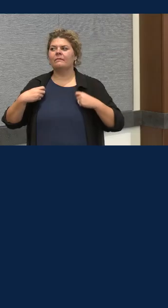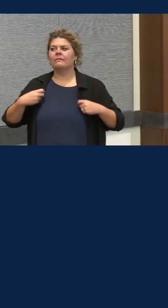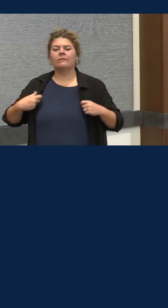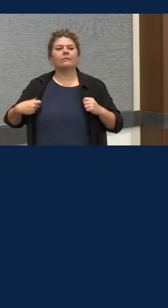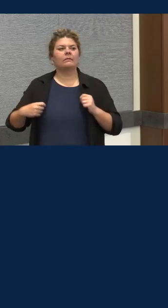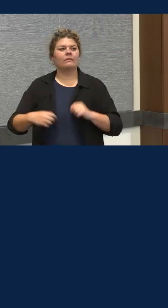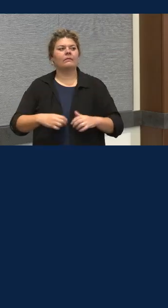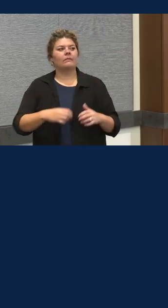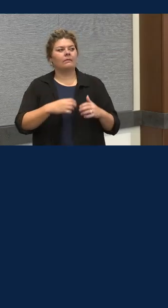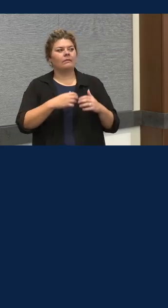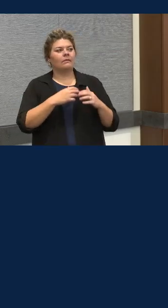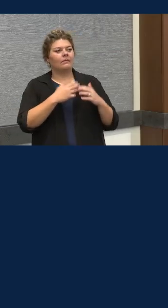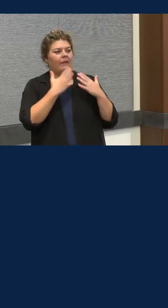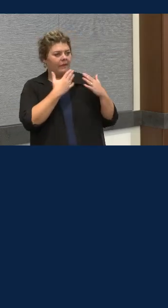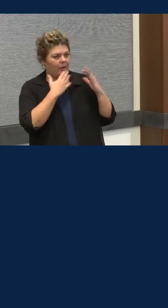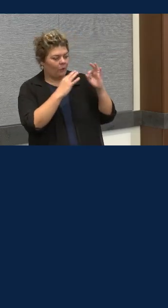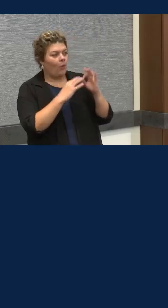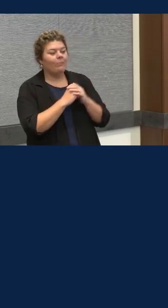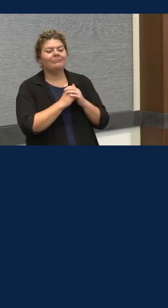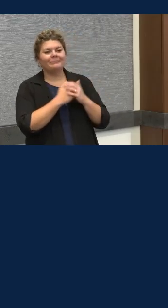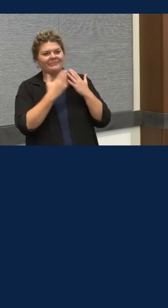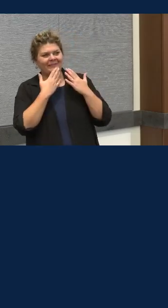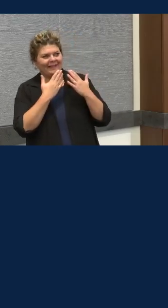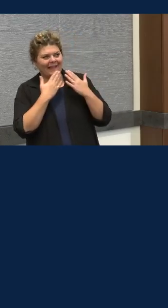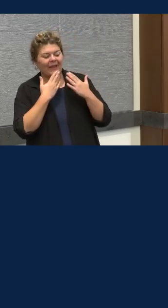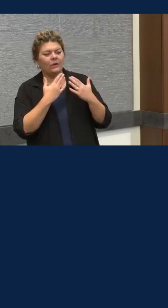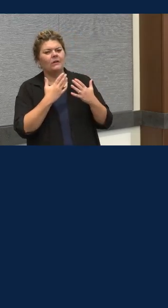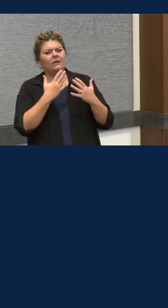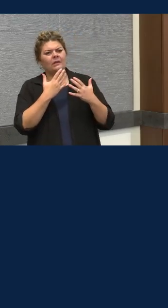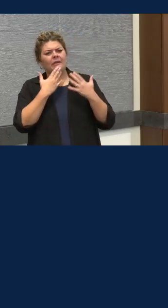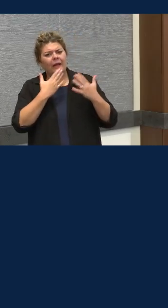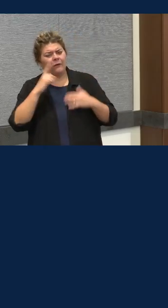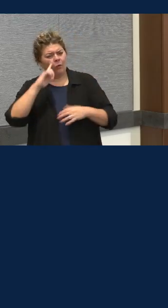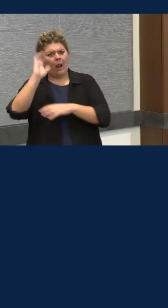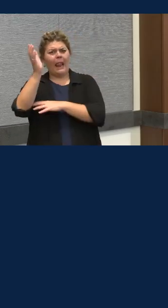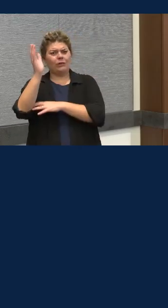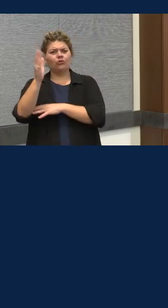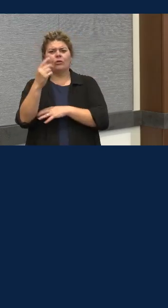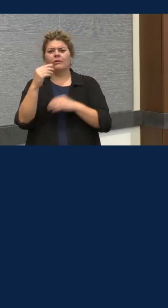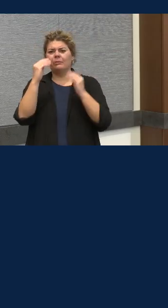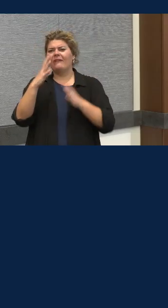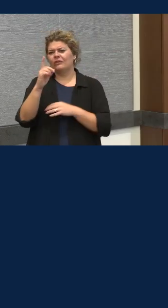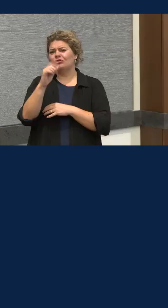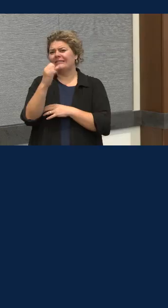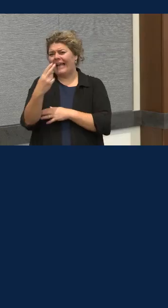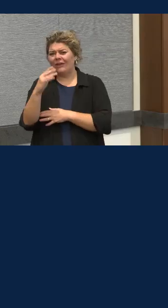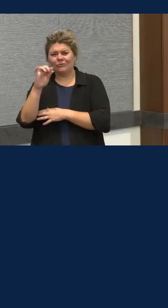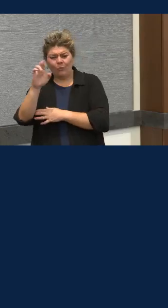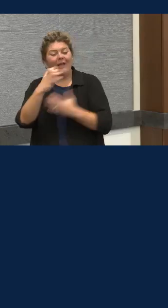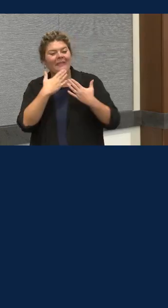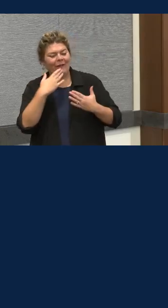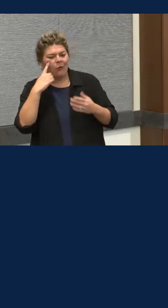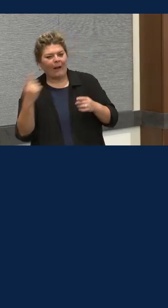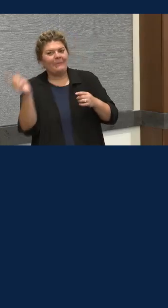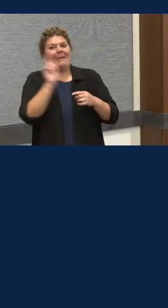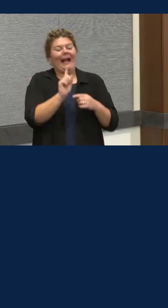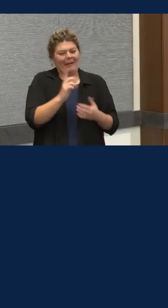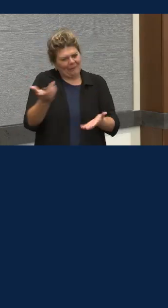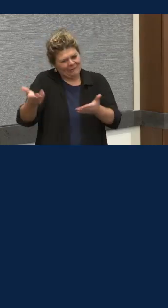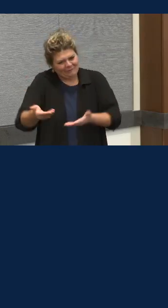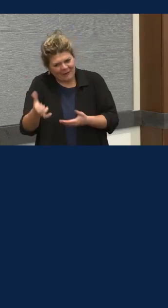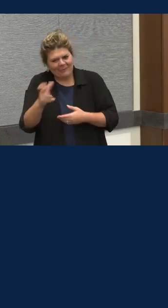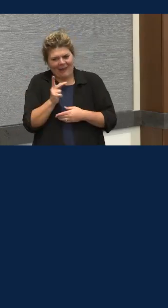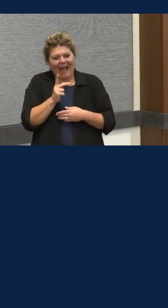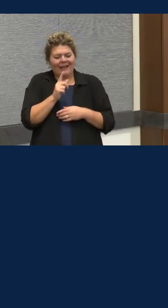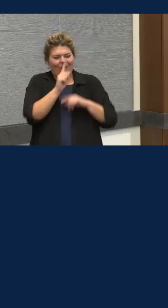Thank you very much for your lecture, Professor Dashmore. Thank you for coming back up. I was going to invite you back up if you're willing to take